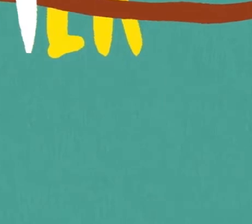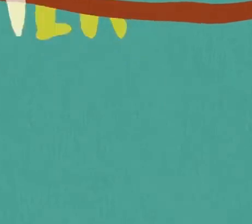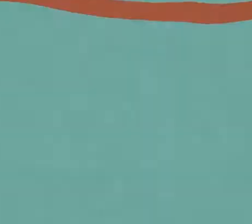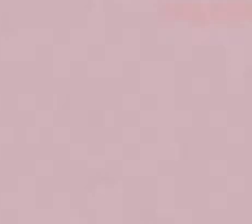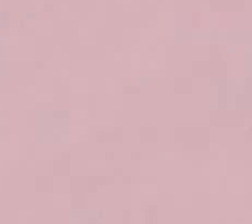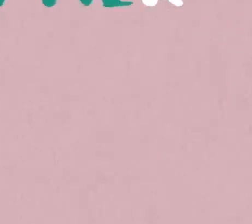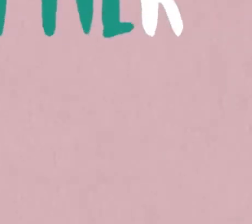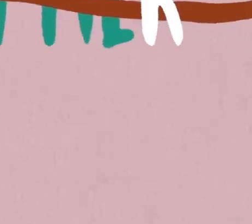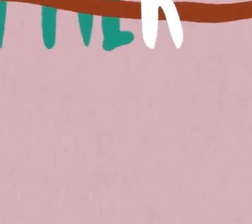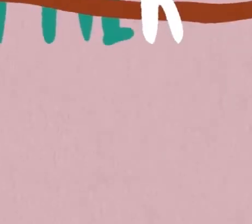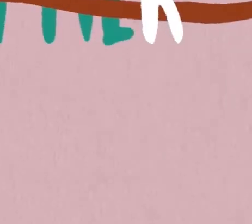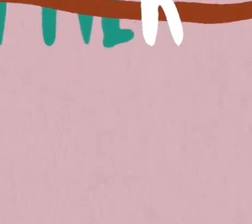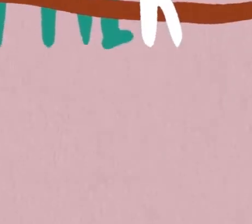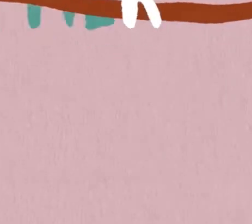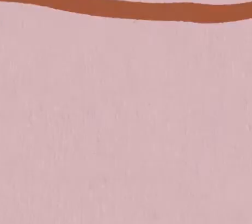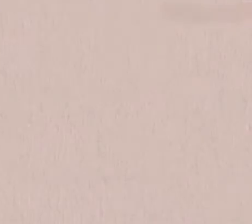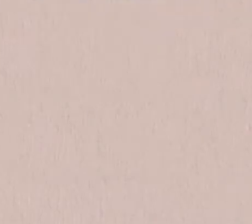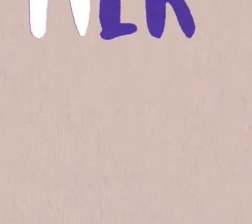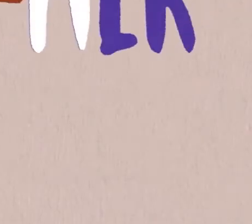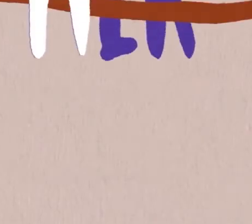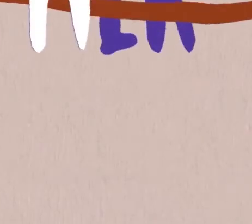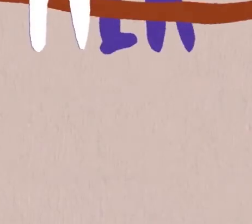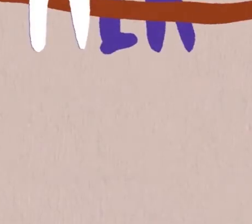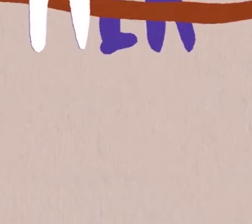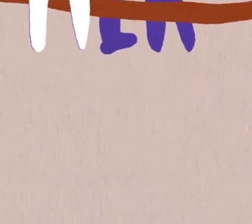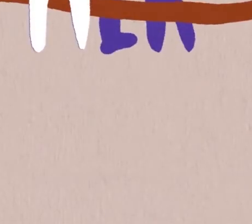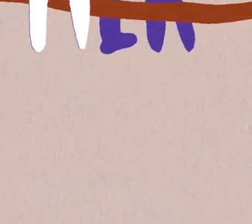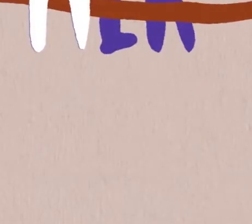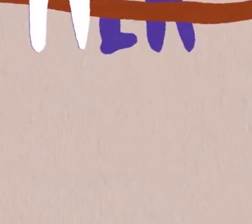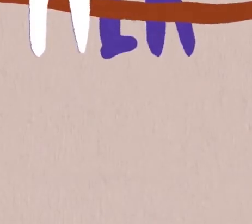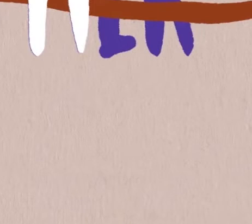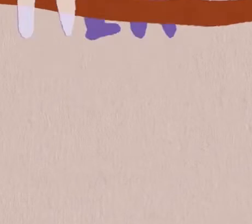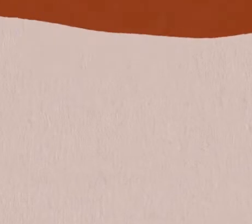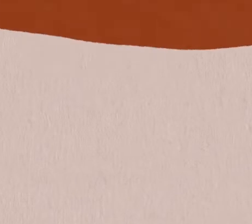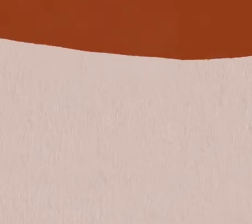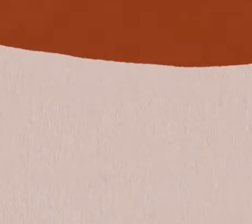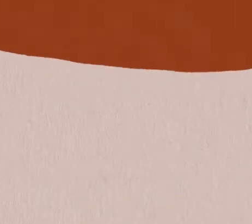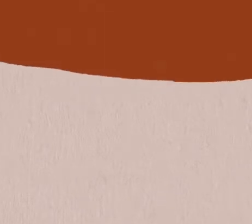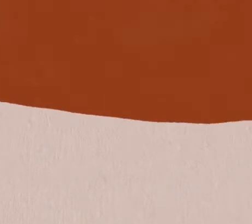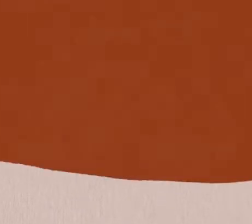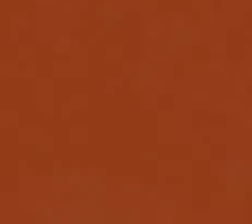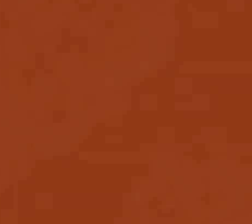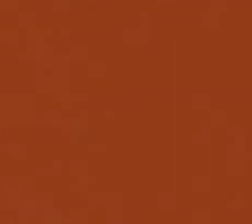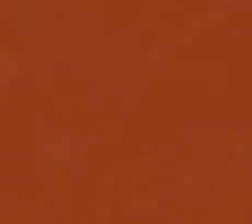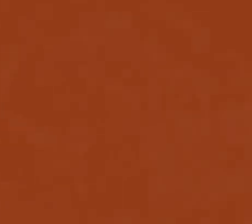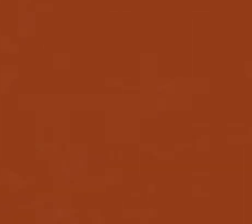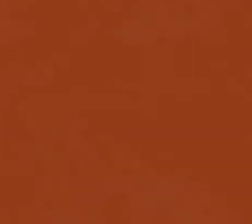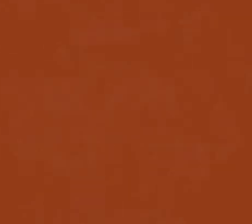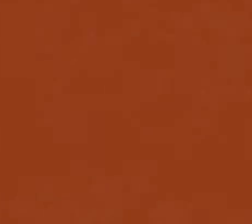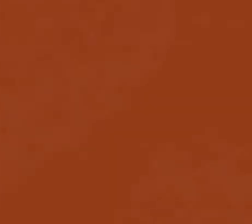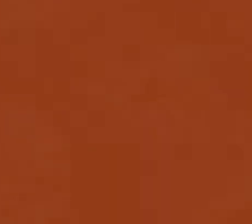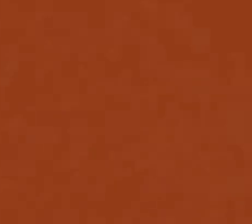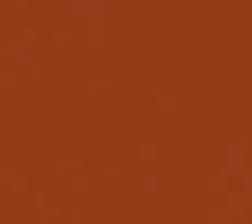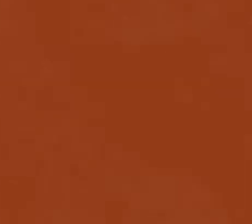together, organize together, and thrive together. So find your kin, find your folks, and join